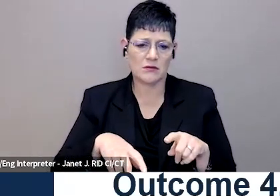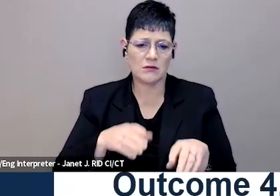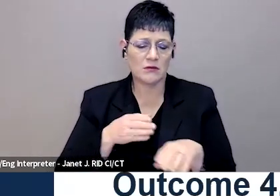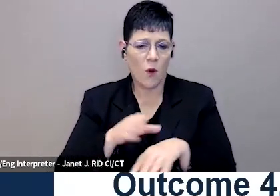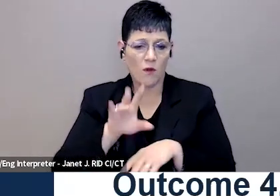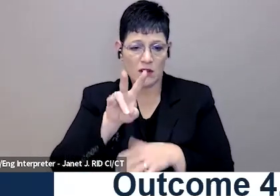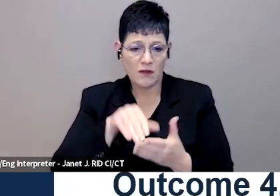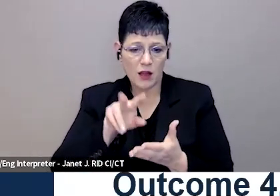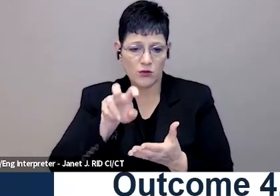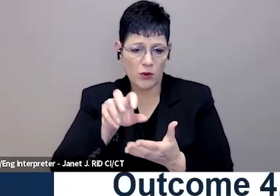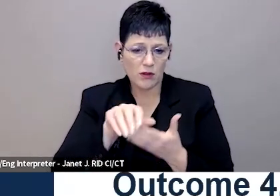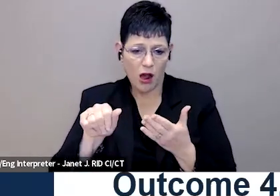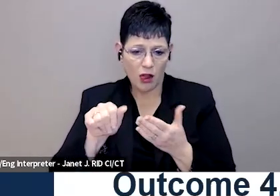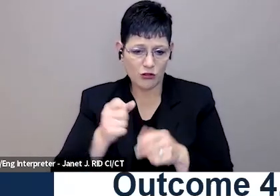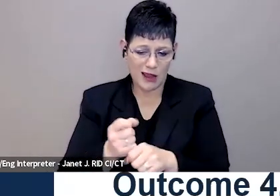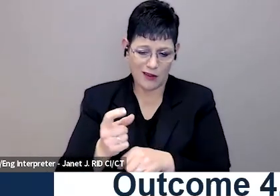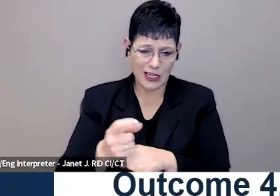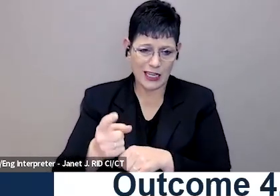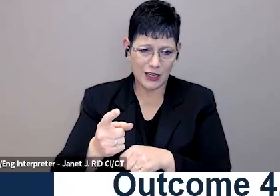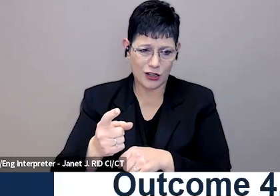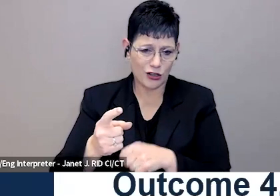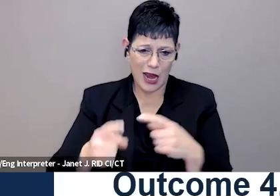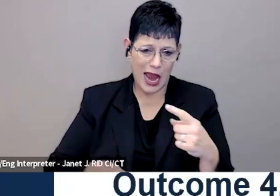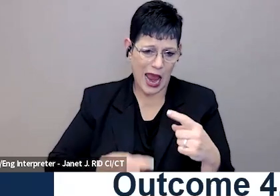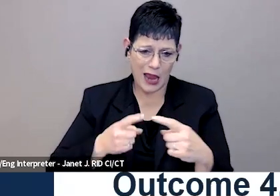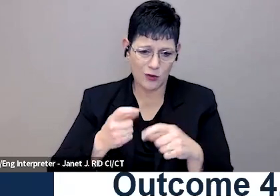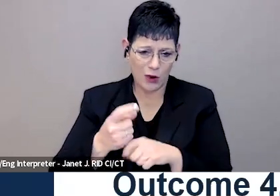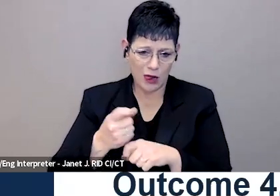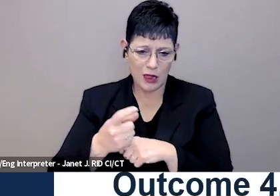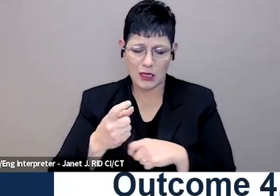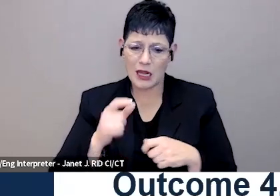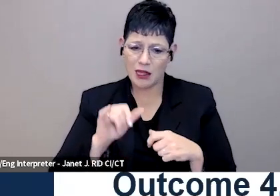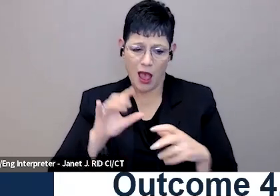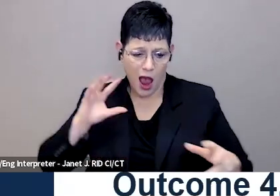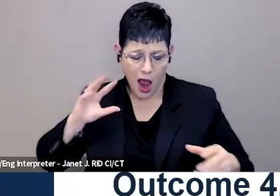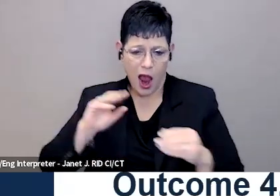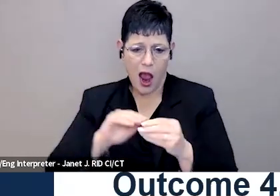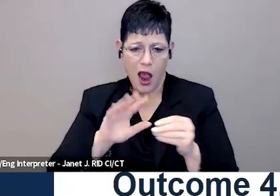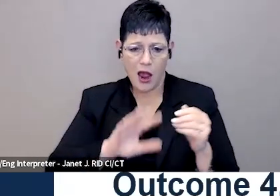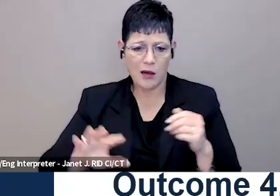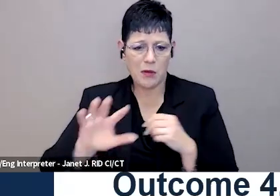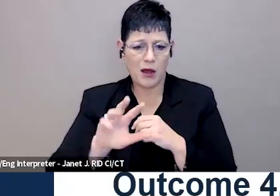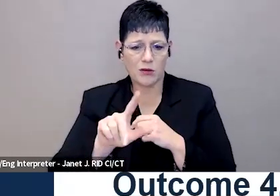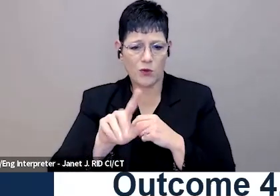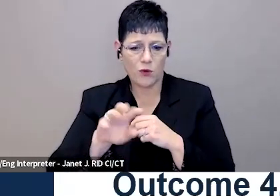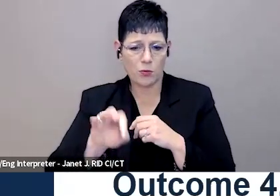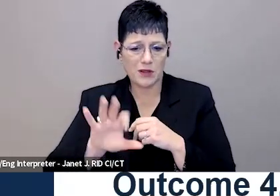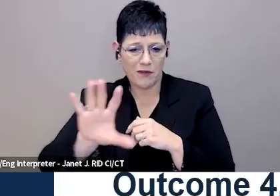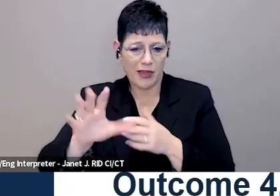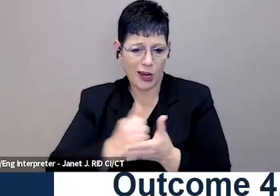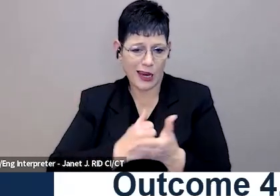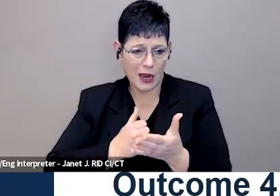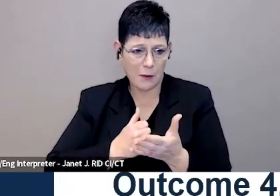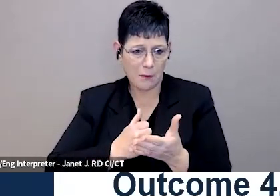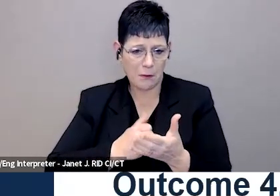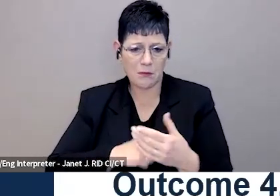$7,200 annually in caregiving related expenses, which averages on our to about 25% or so of their income. And I will